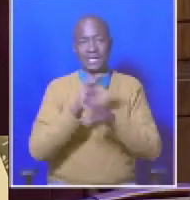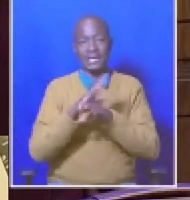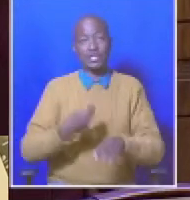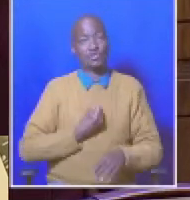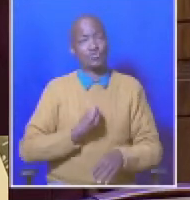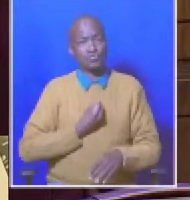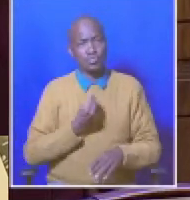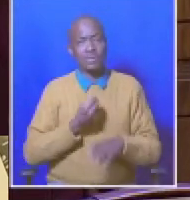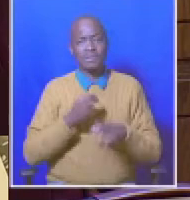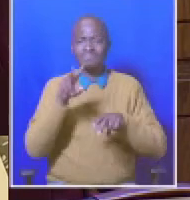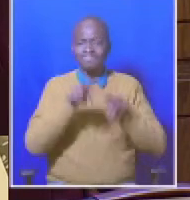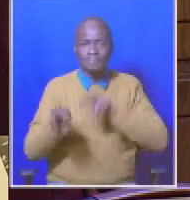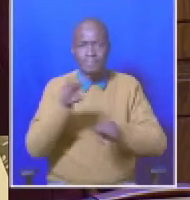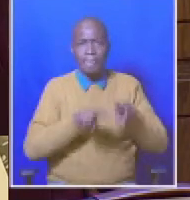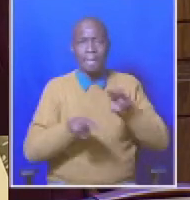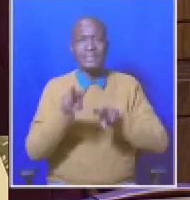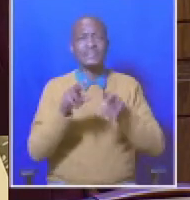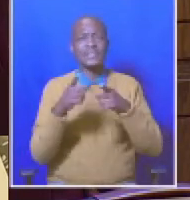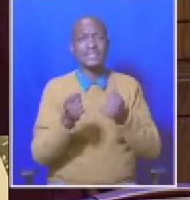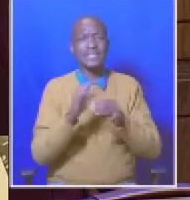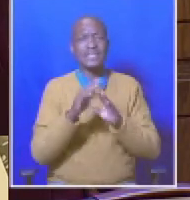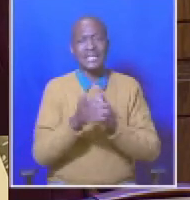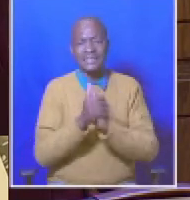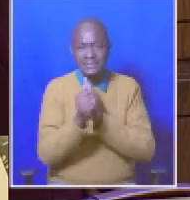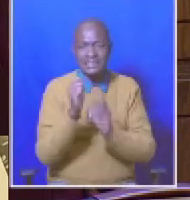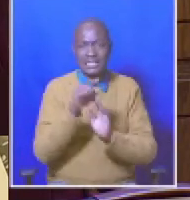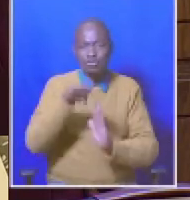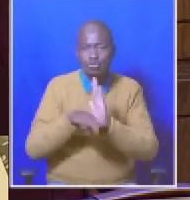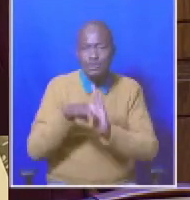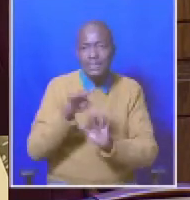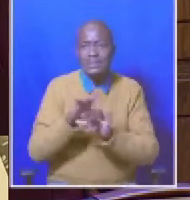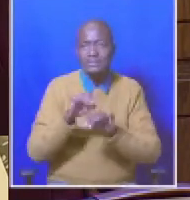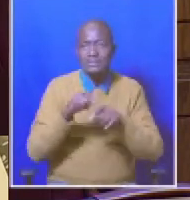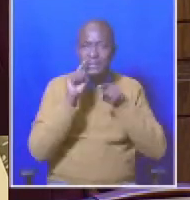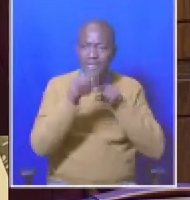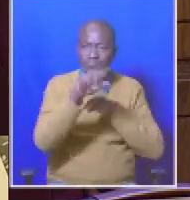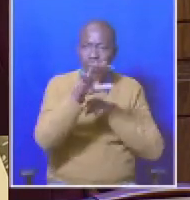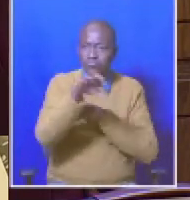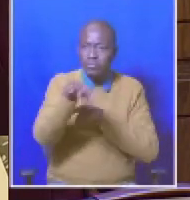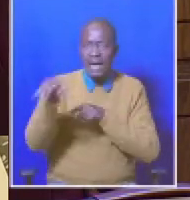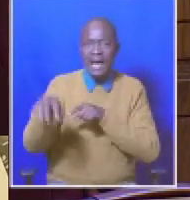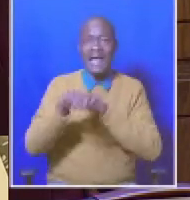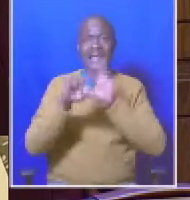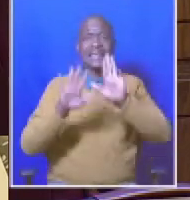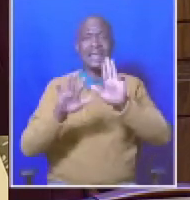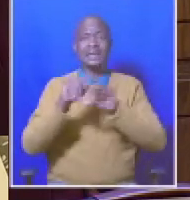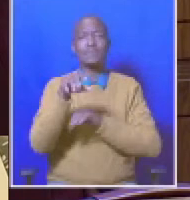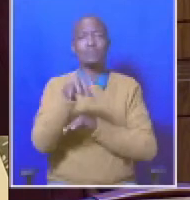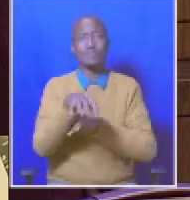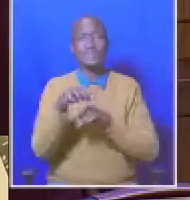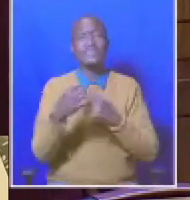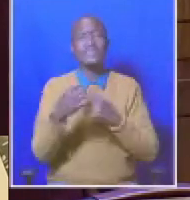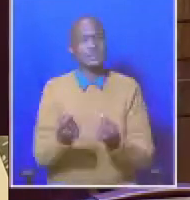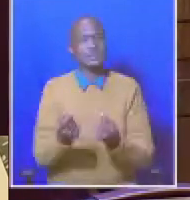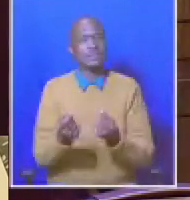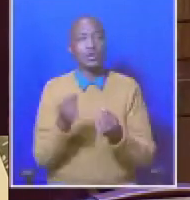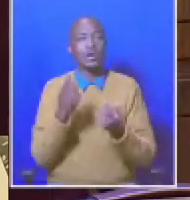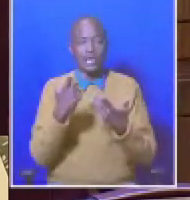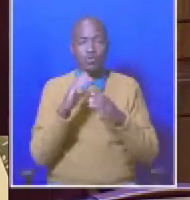shortages in all or across all 9 provinces in order to focus